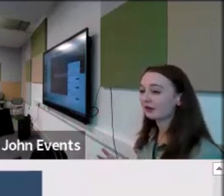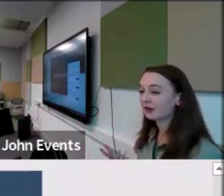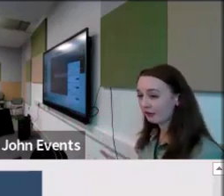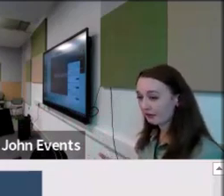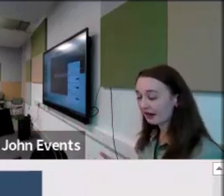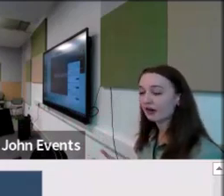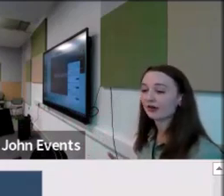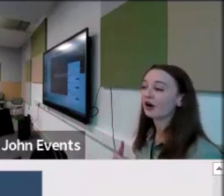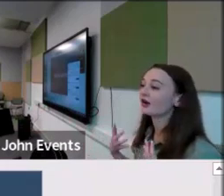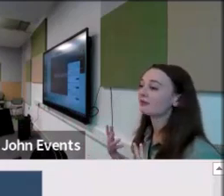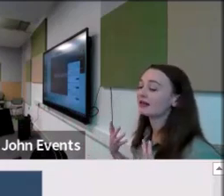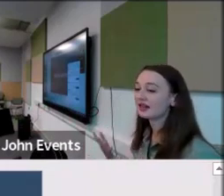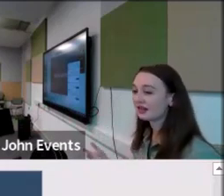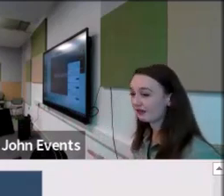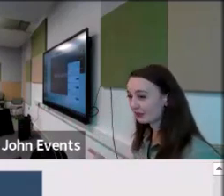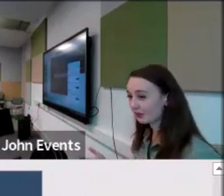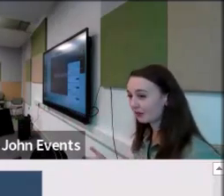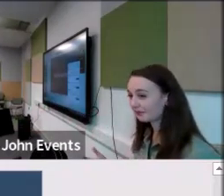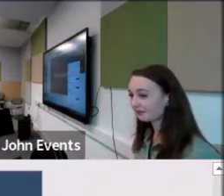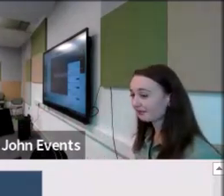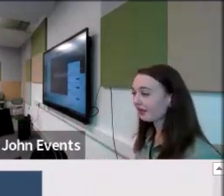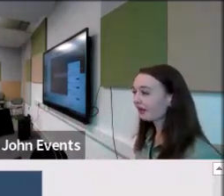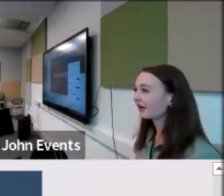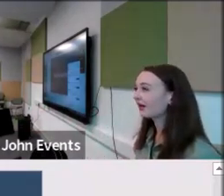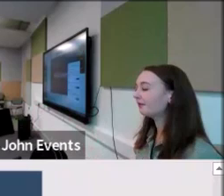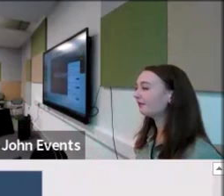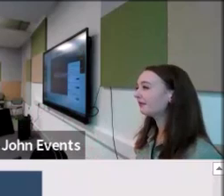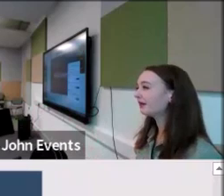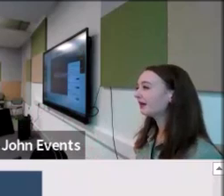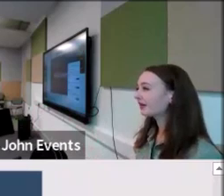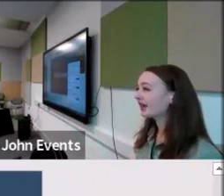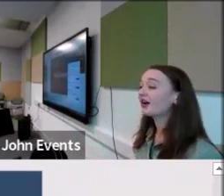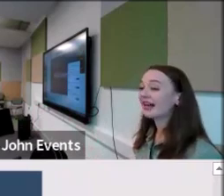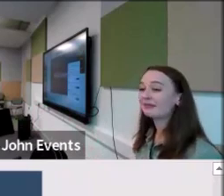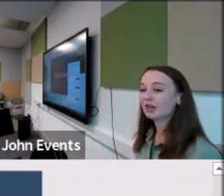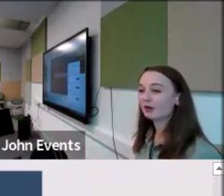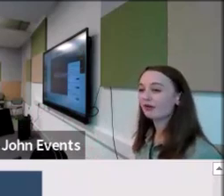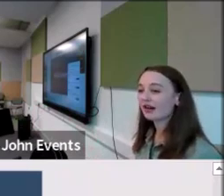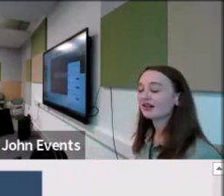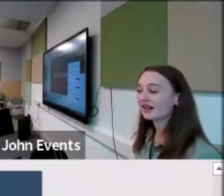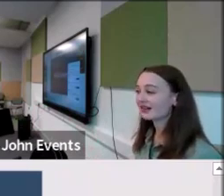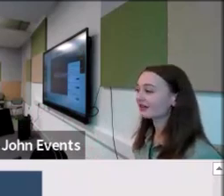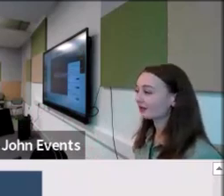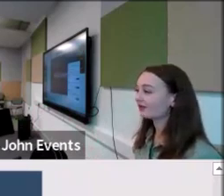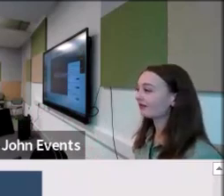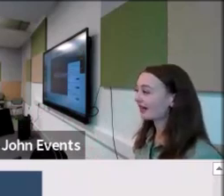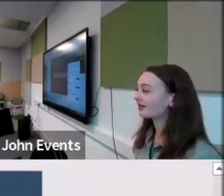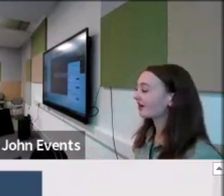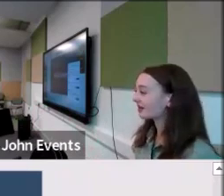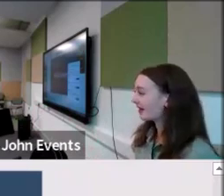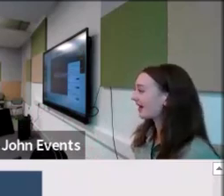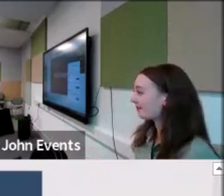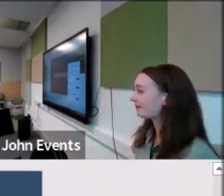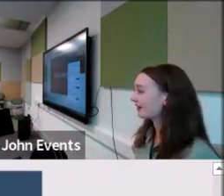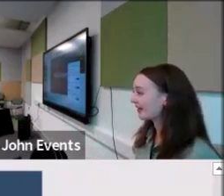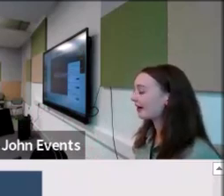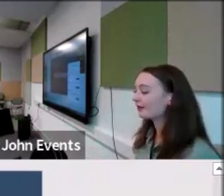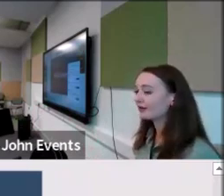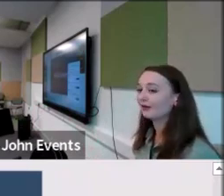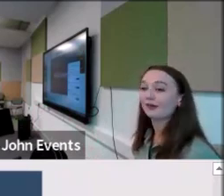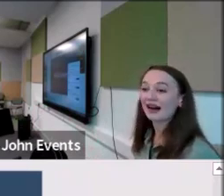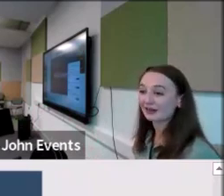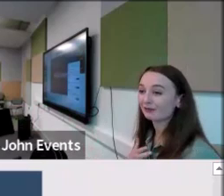that you don't know about or that aren't immediately visible. They are getting much more recognised now, the sunflower lanyards, and they can be